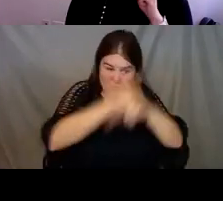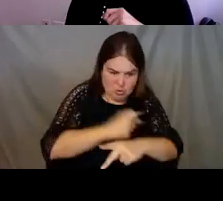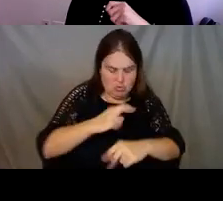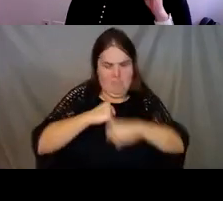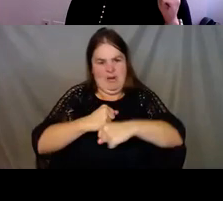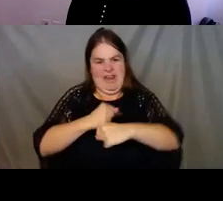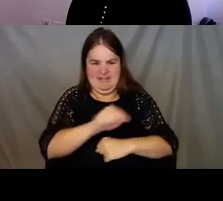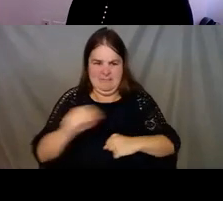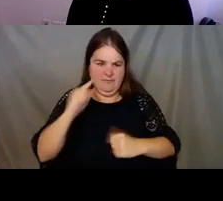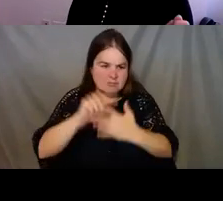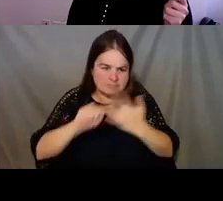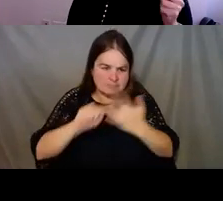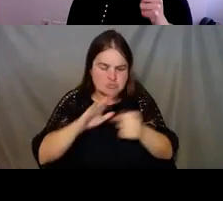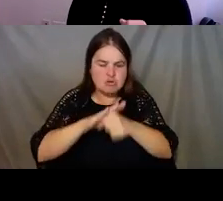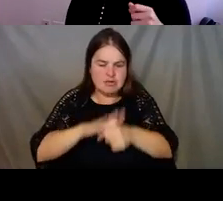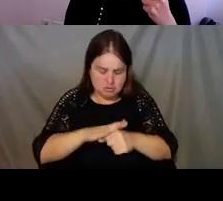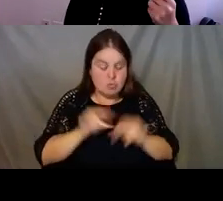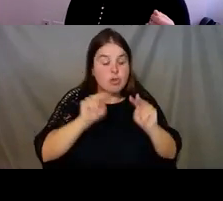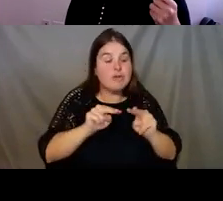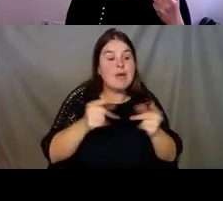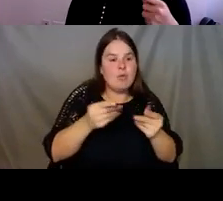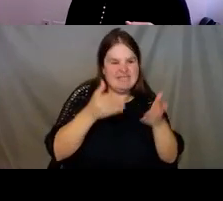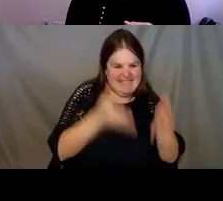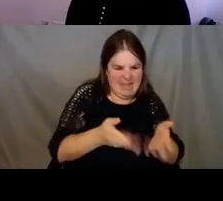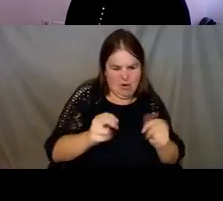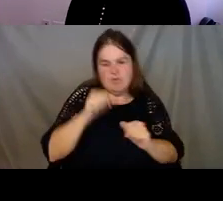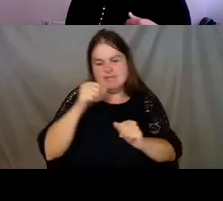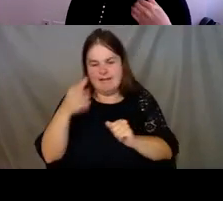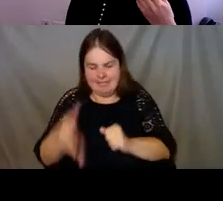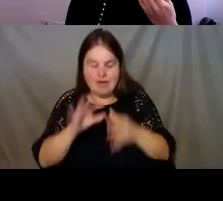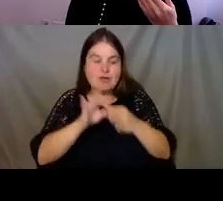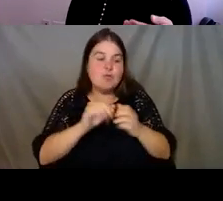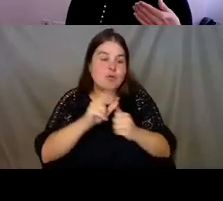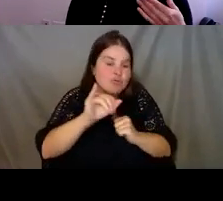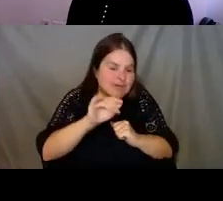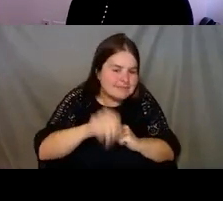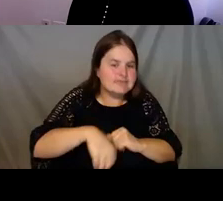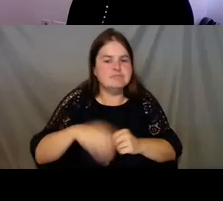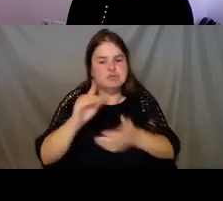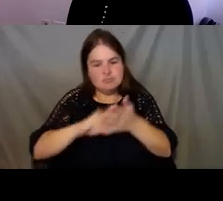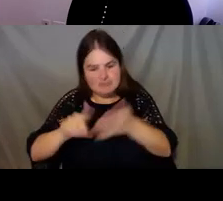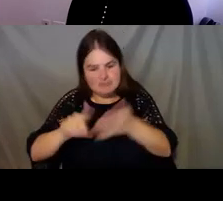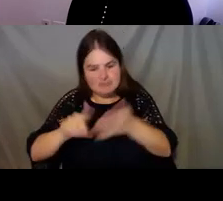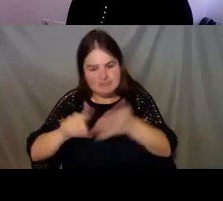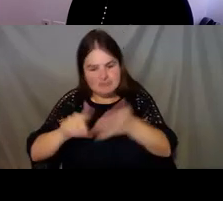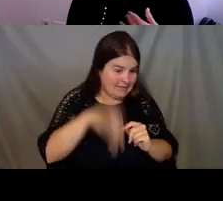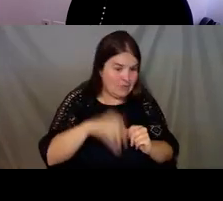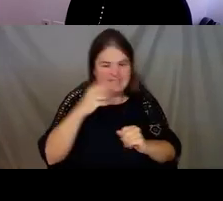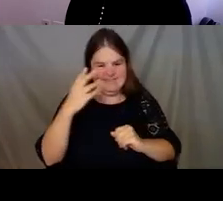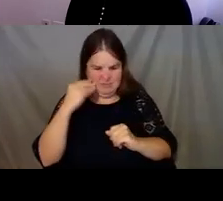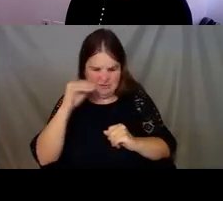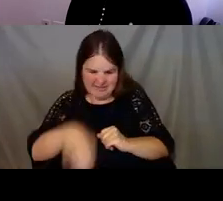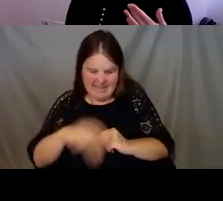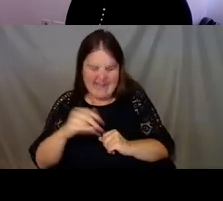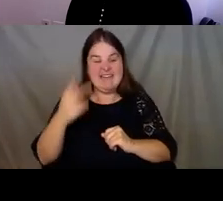including the presence or absence of experiences of racism and discrimination that may have an impact on COVID-19